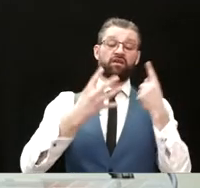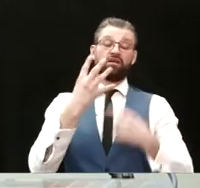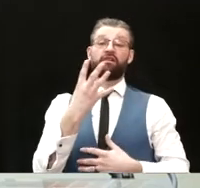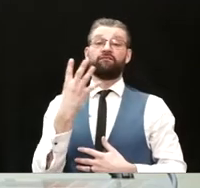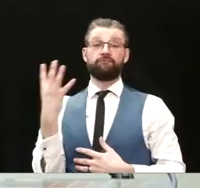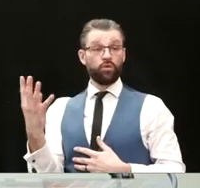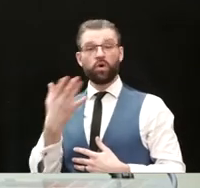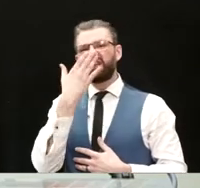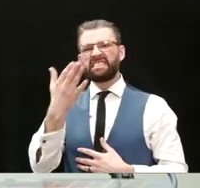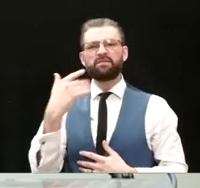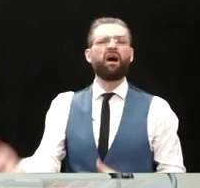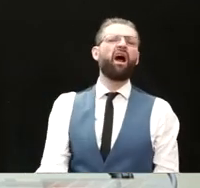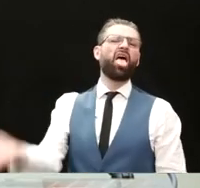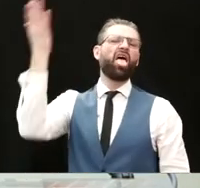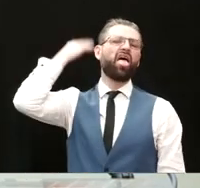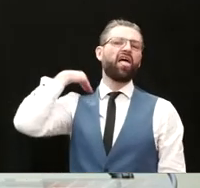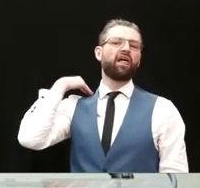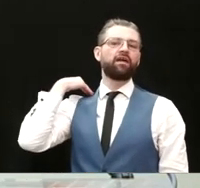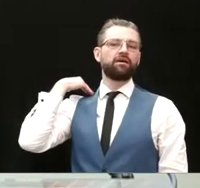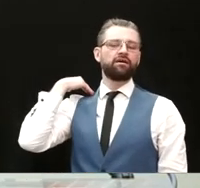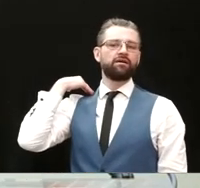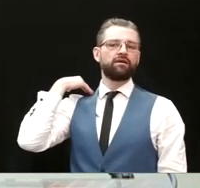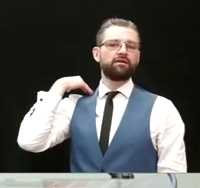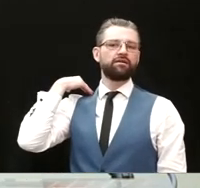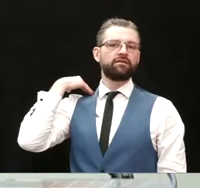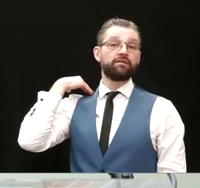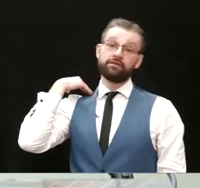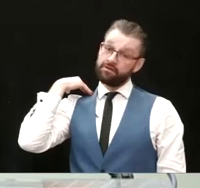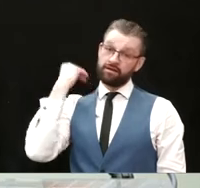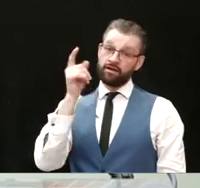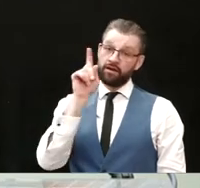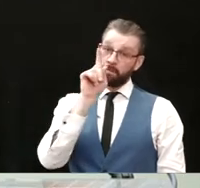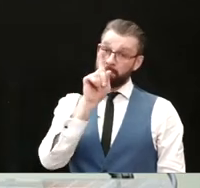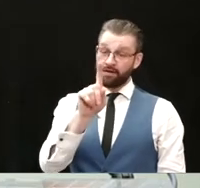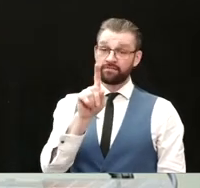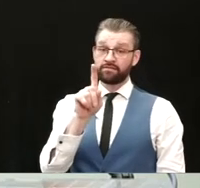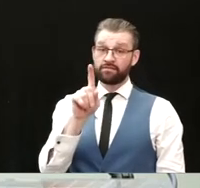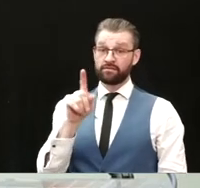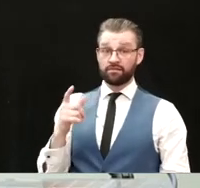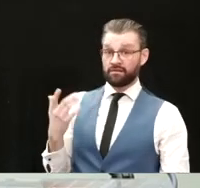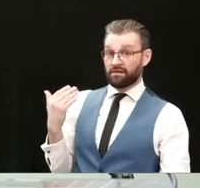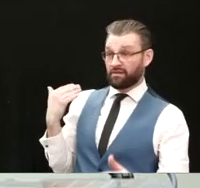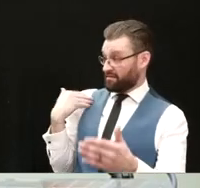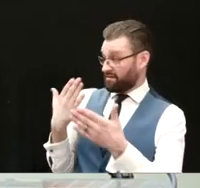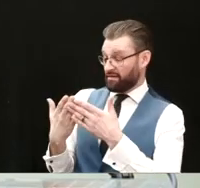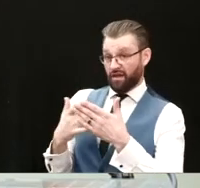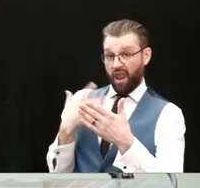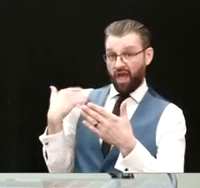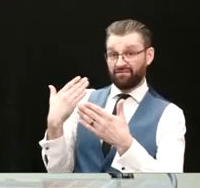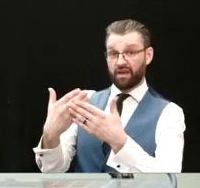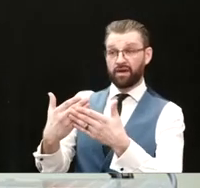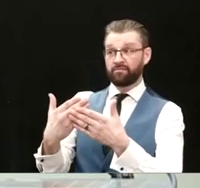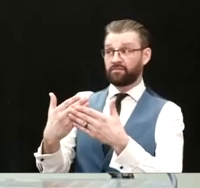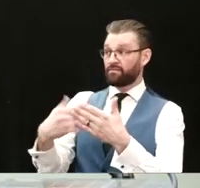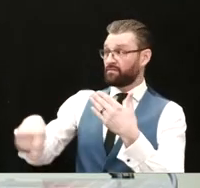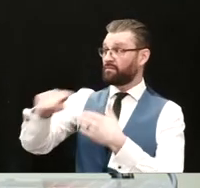may all seem a long way away, a long time past, but it was in our lifetime, in many of